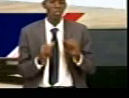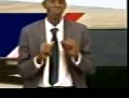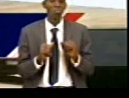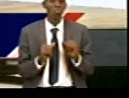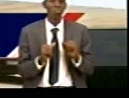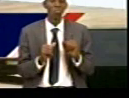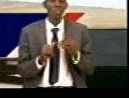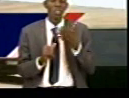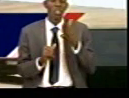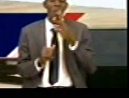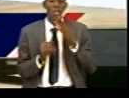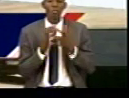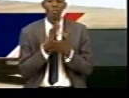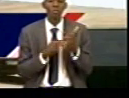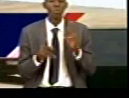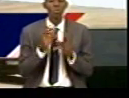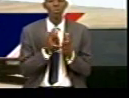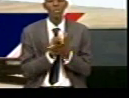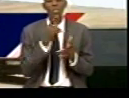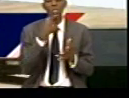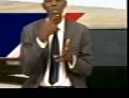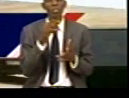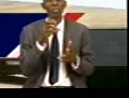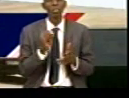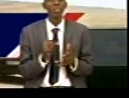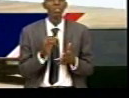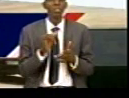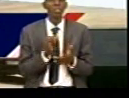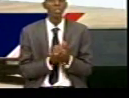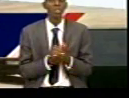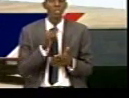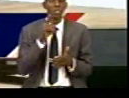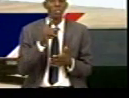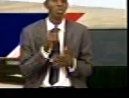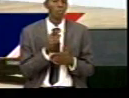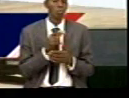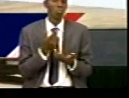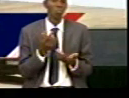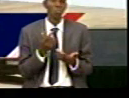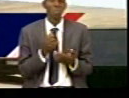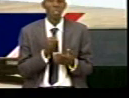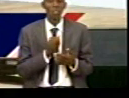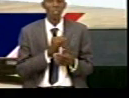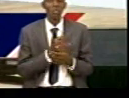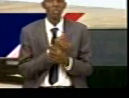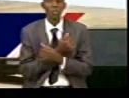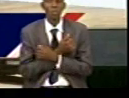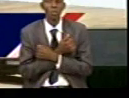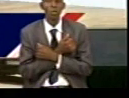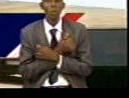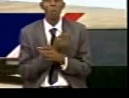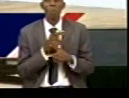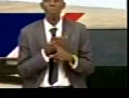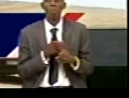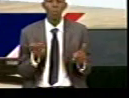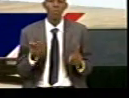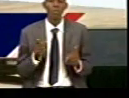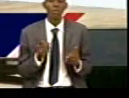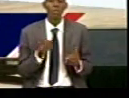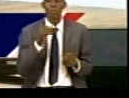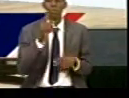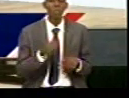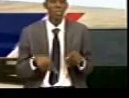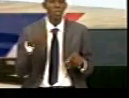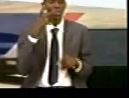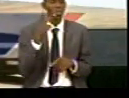there are people that say, I love, but you know, you can't see the love.